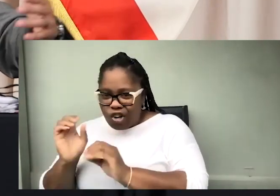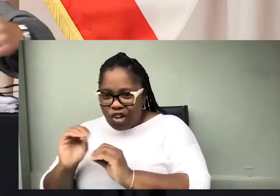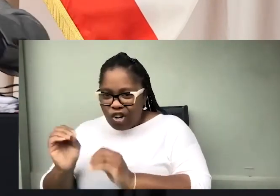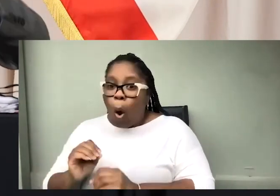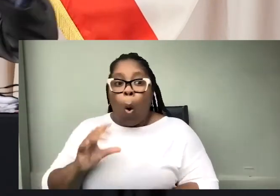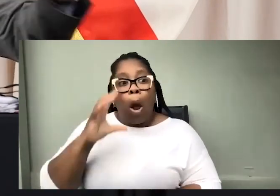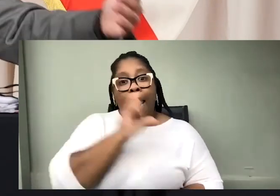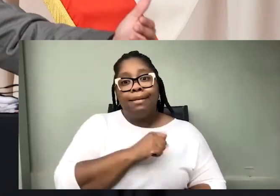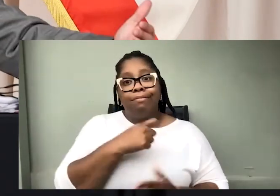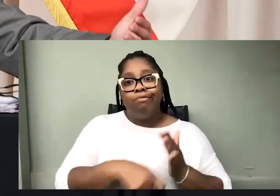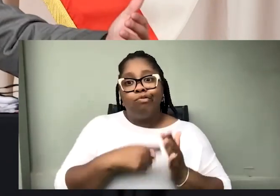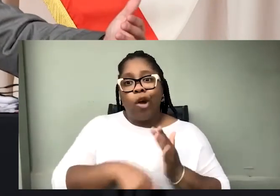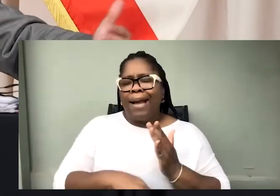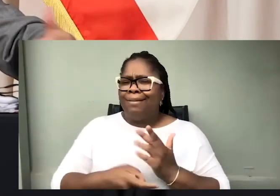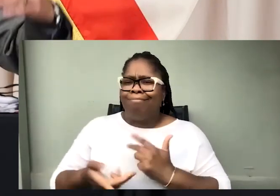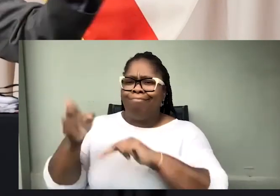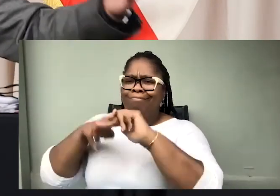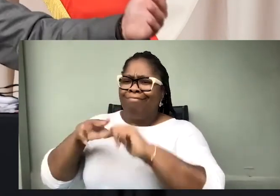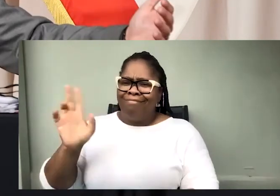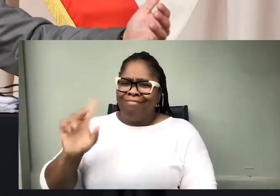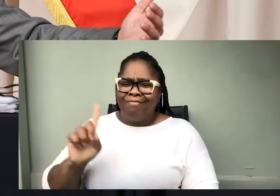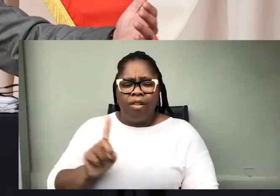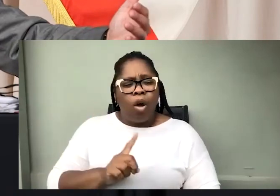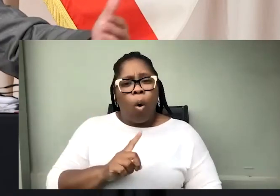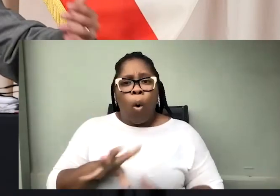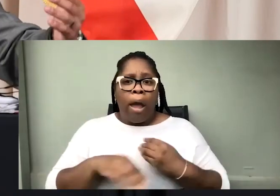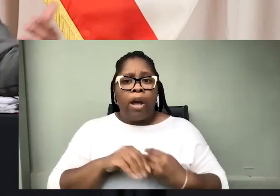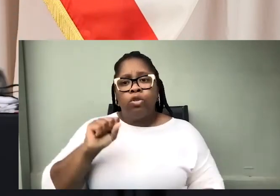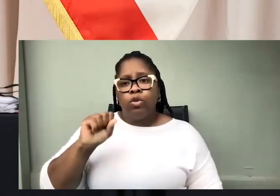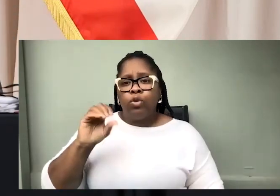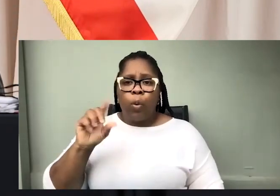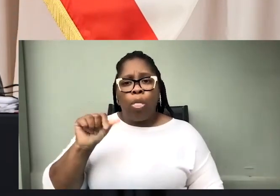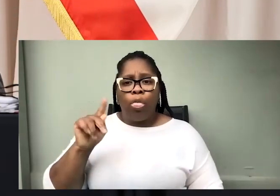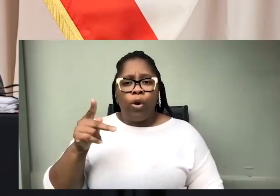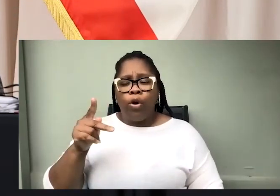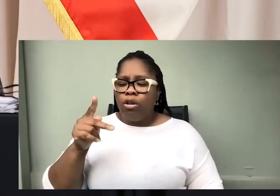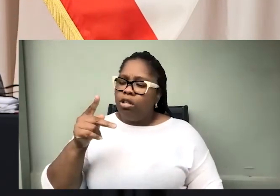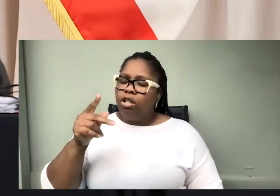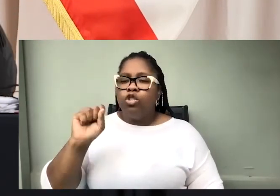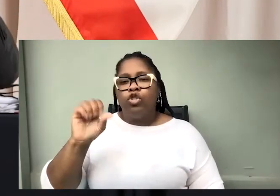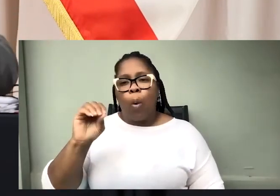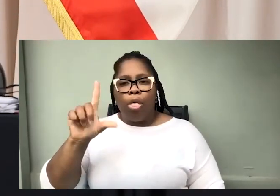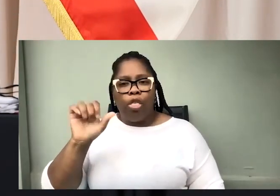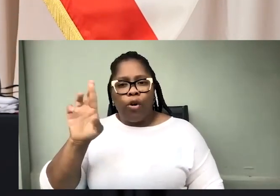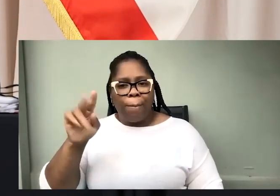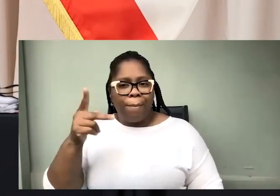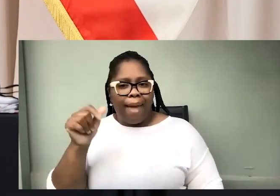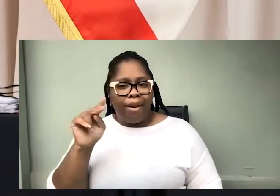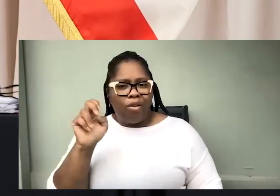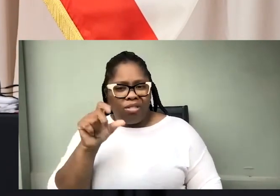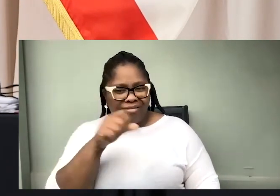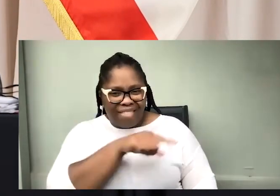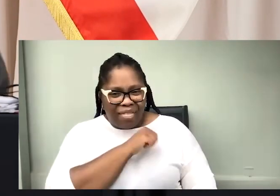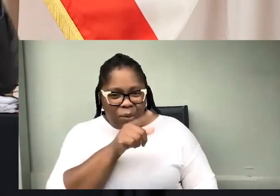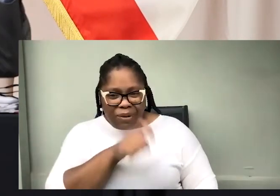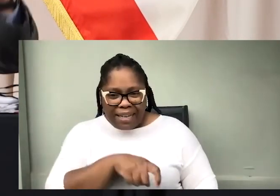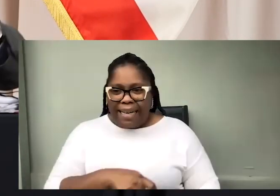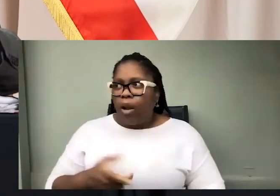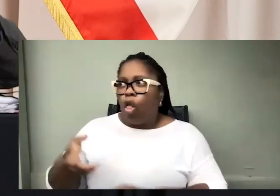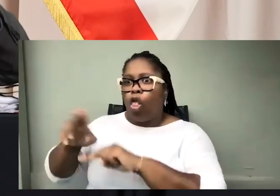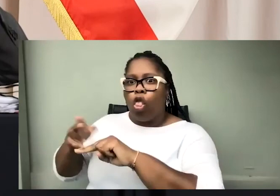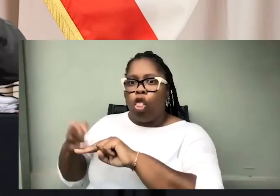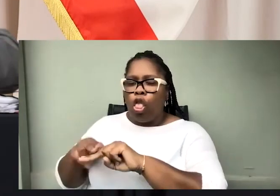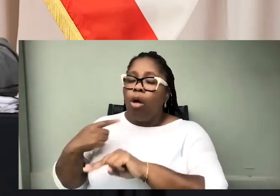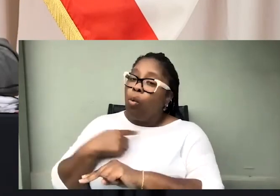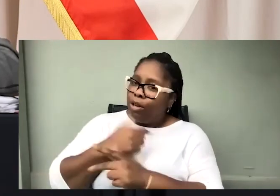the estimates. They give them improvements that are not needed, like extra solar panels that these seniors don't need. And so we try to pass a bill to crack down